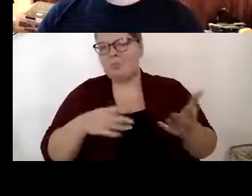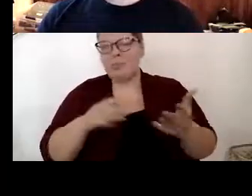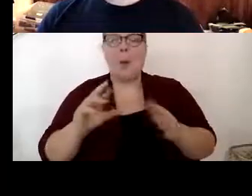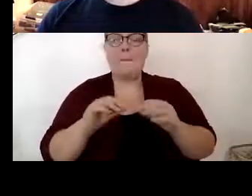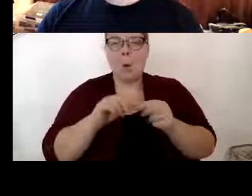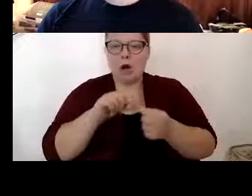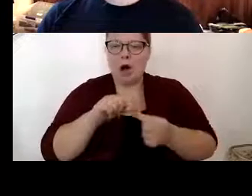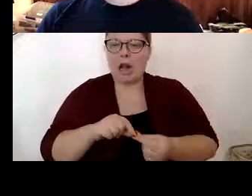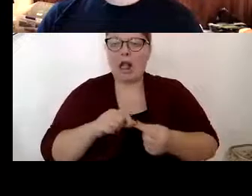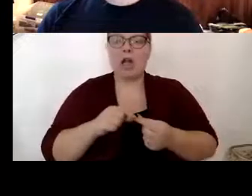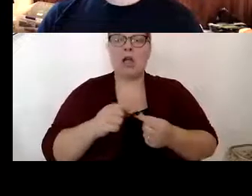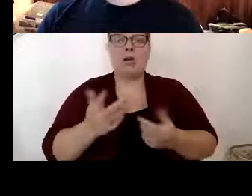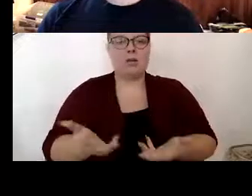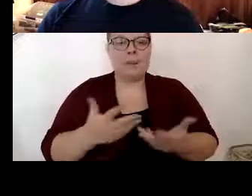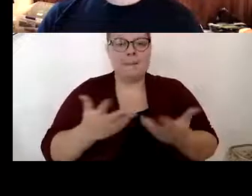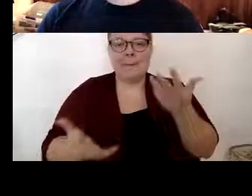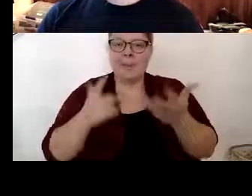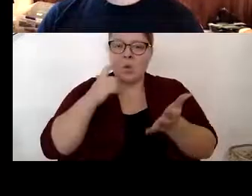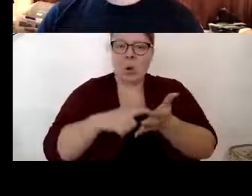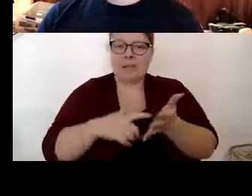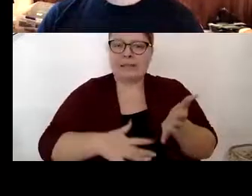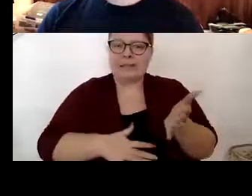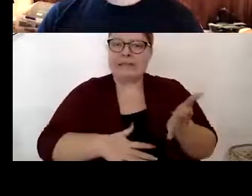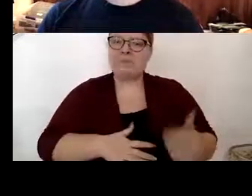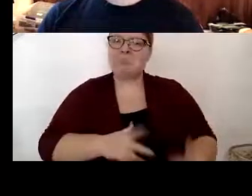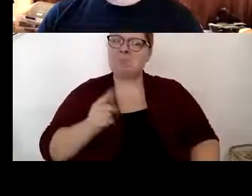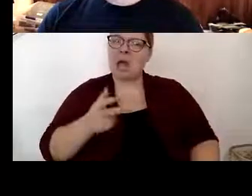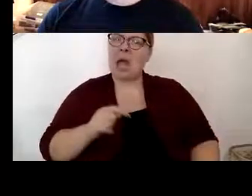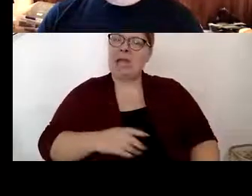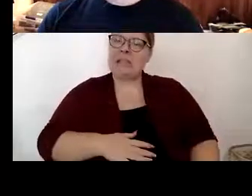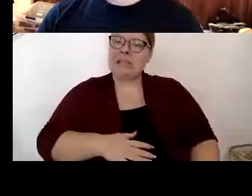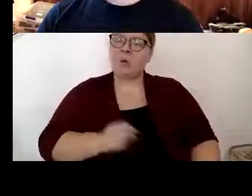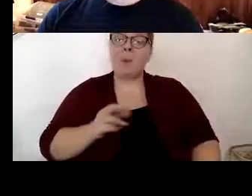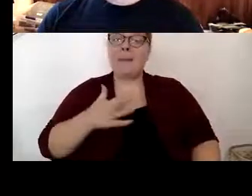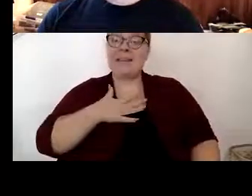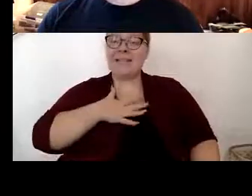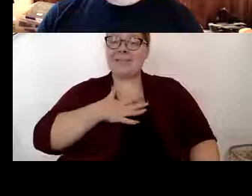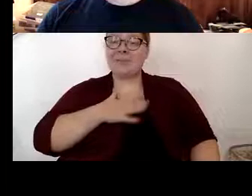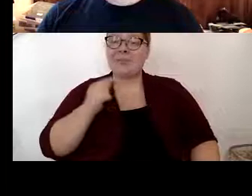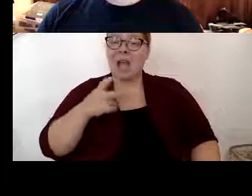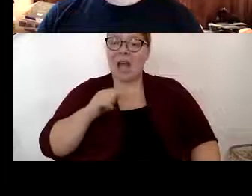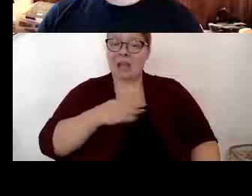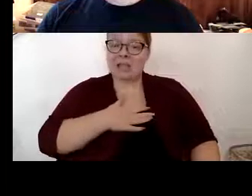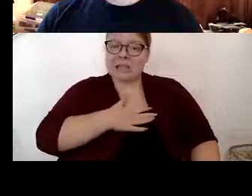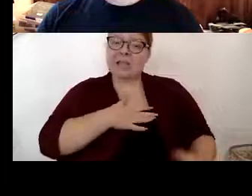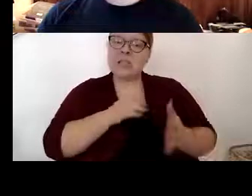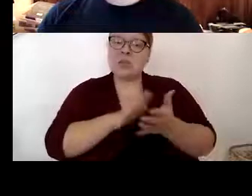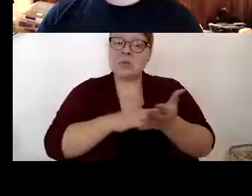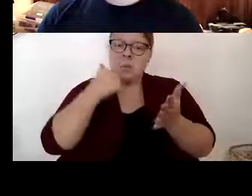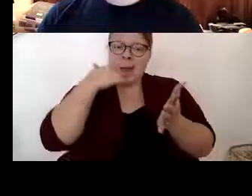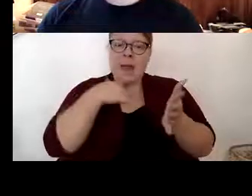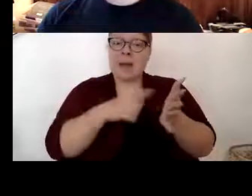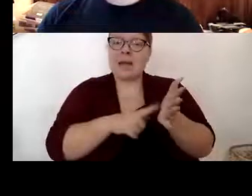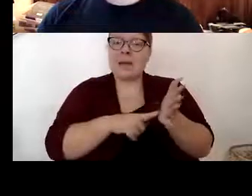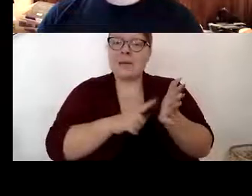So for example, tightening in the stomach, oh, it's getting tighter, maybe tightening in the chest, sweaty palms, oh, okay, now